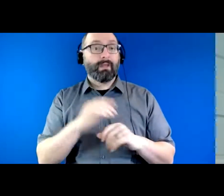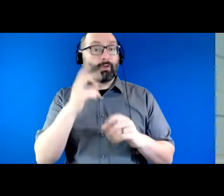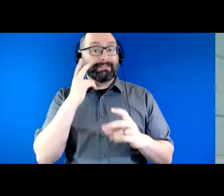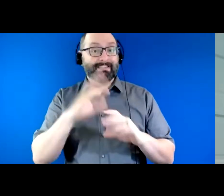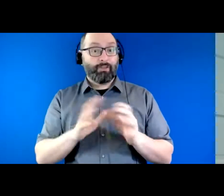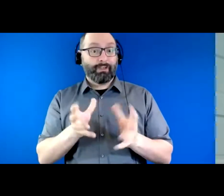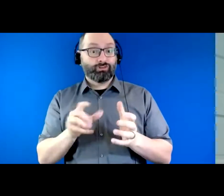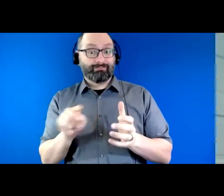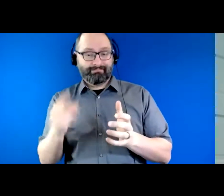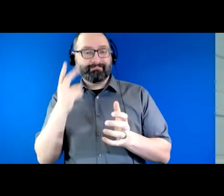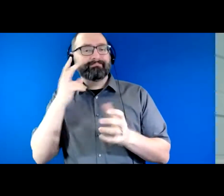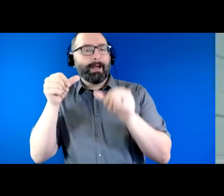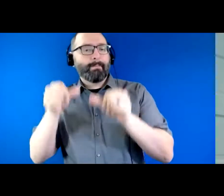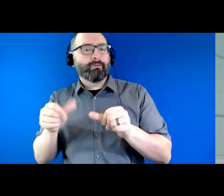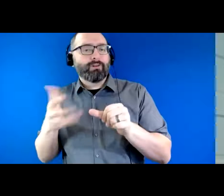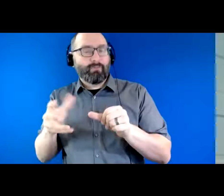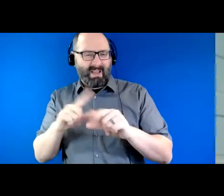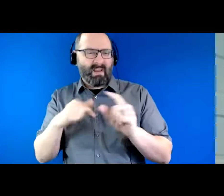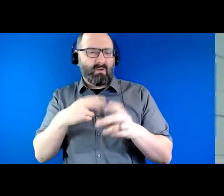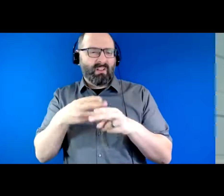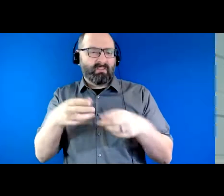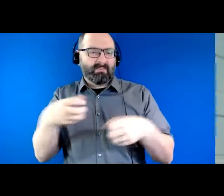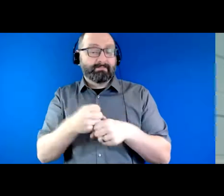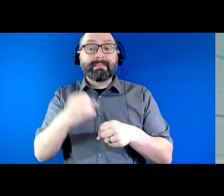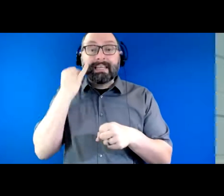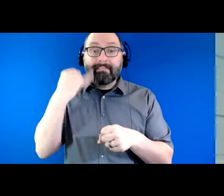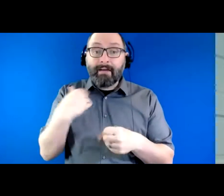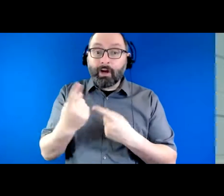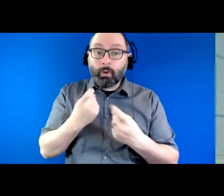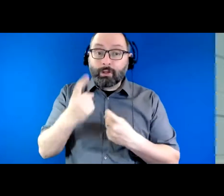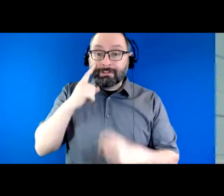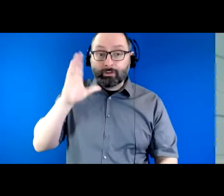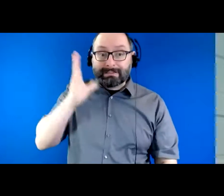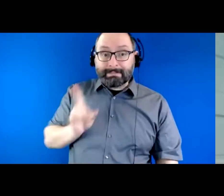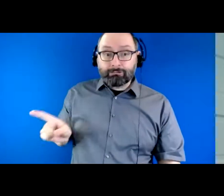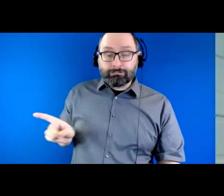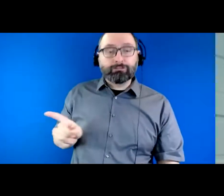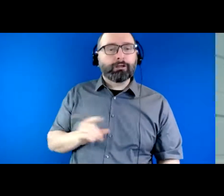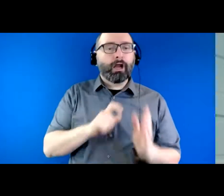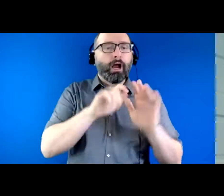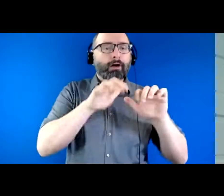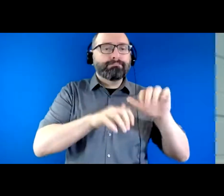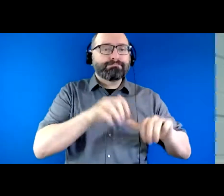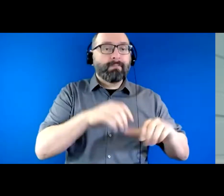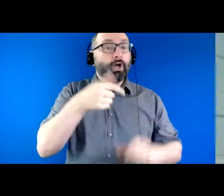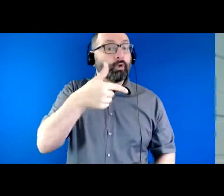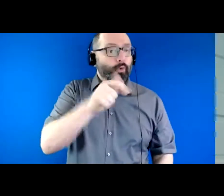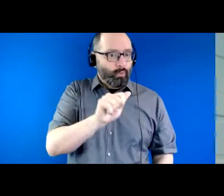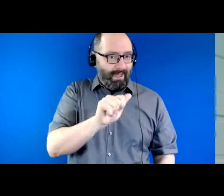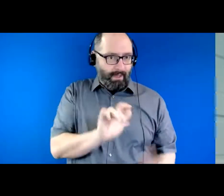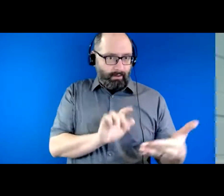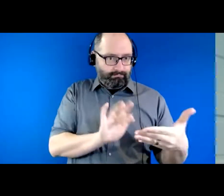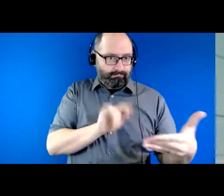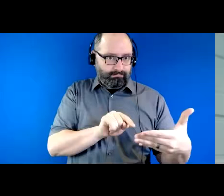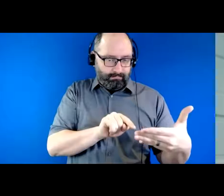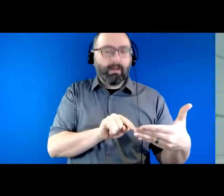feature, I've posted these already, but I'll quickly read them. If you have a question for the speaker, please write it in the Q&A section, which you